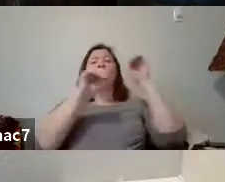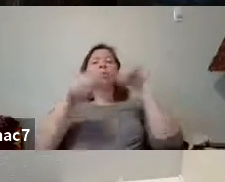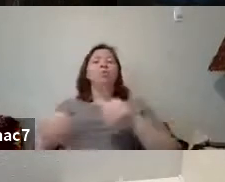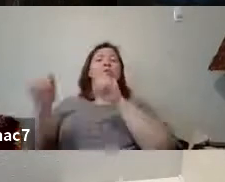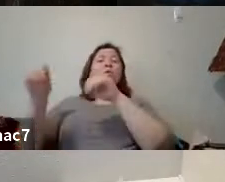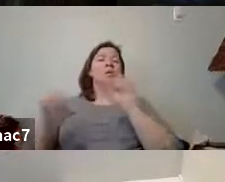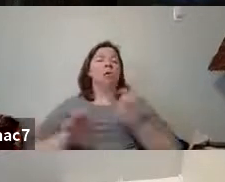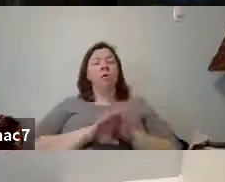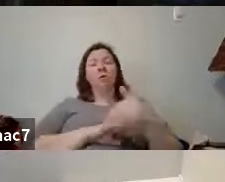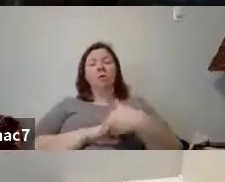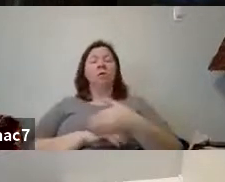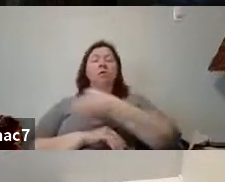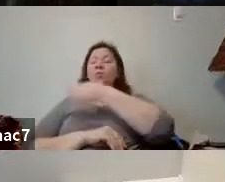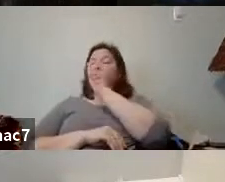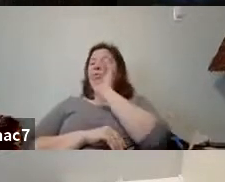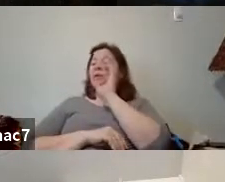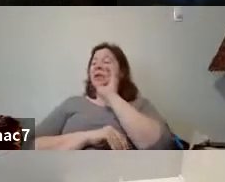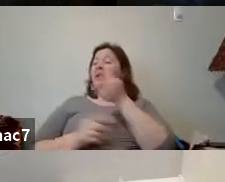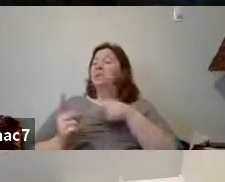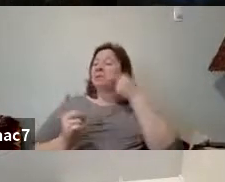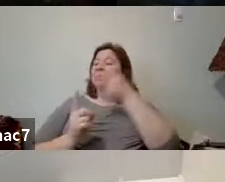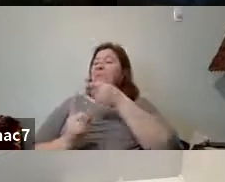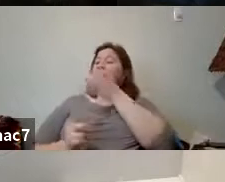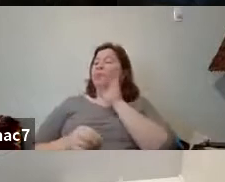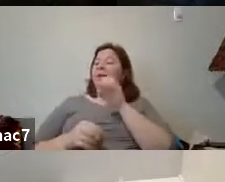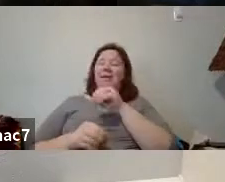Jamaica, right, Stephen? Yes, sir.